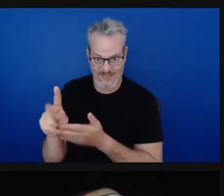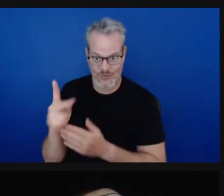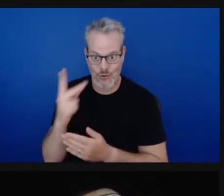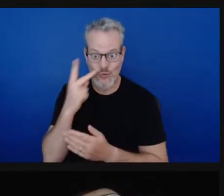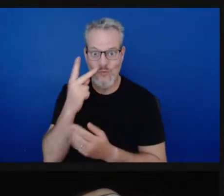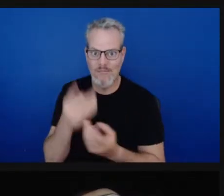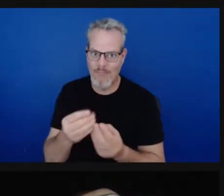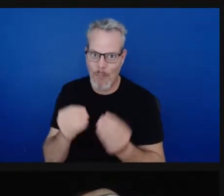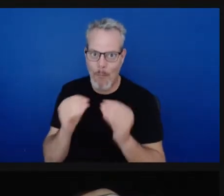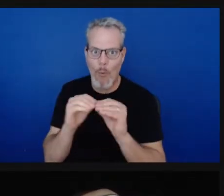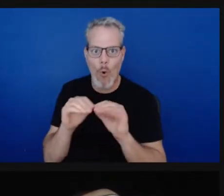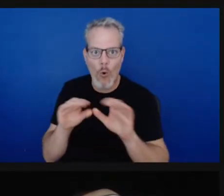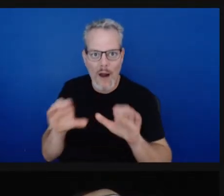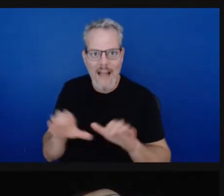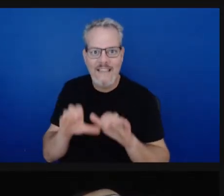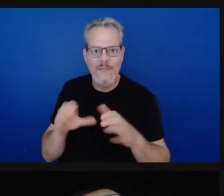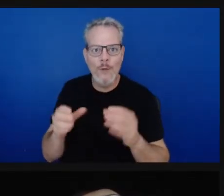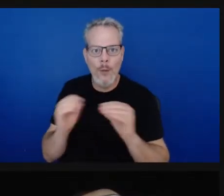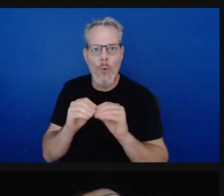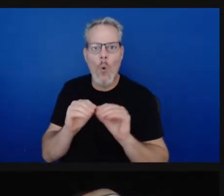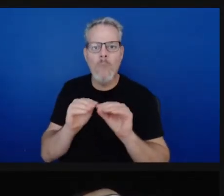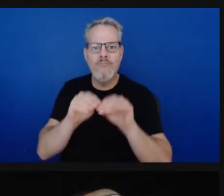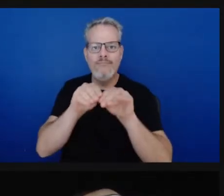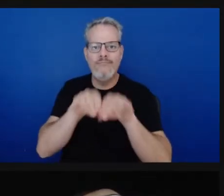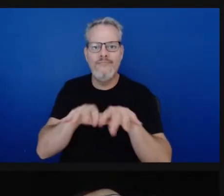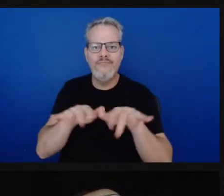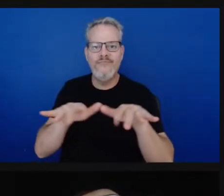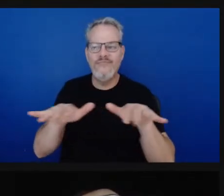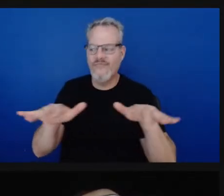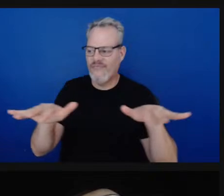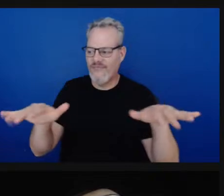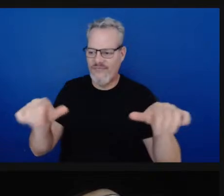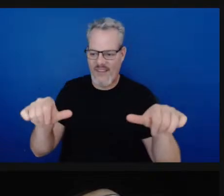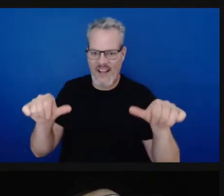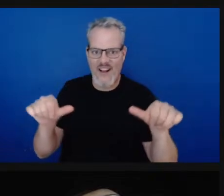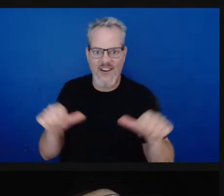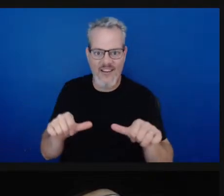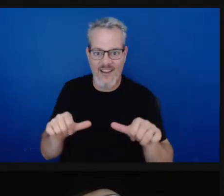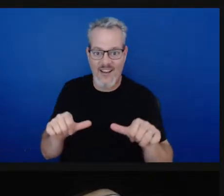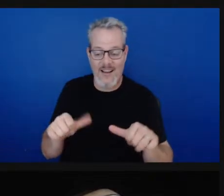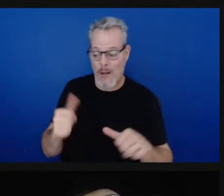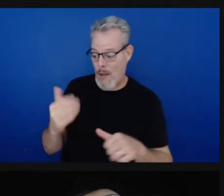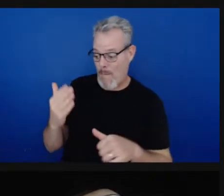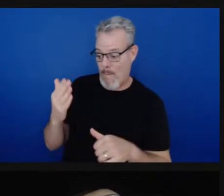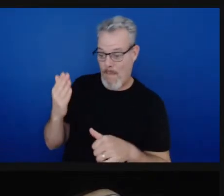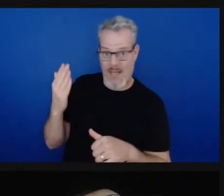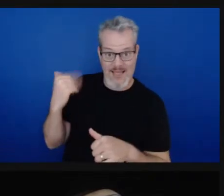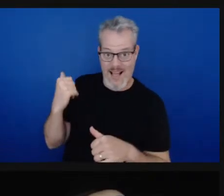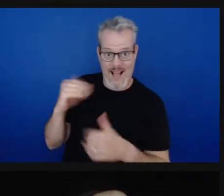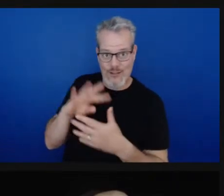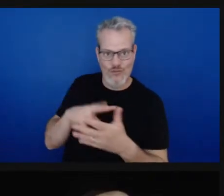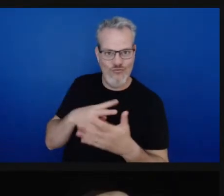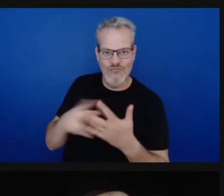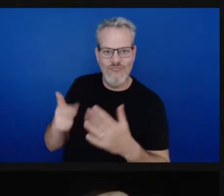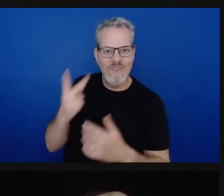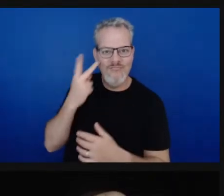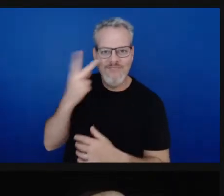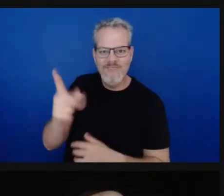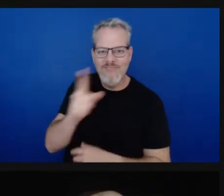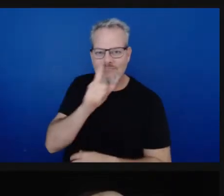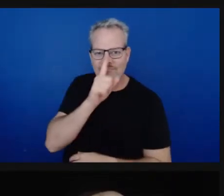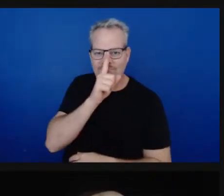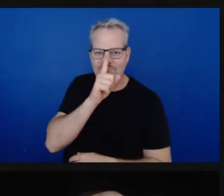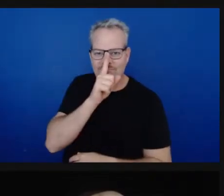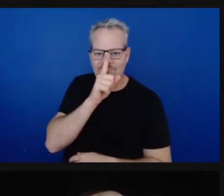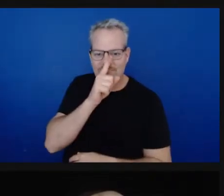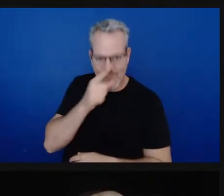activity, more widespread, and this activity didn't show up on my last plot, but this is the earthquake we just saw happen at 2.0, so this